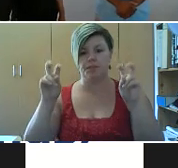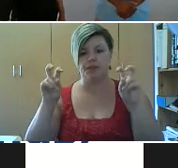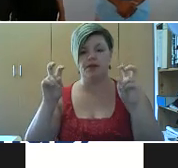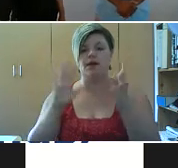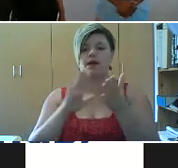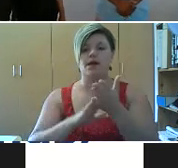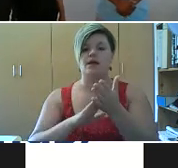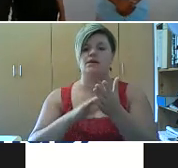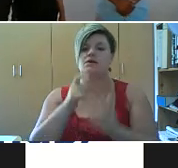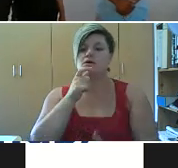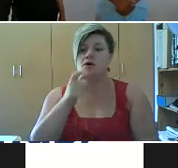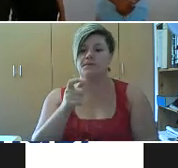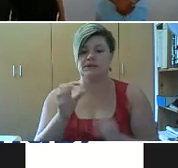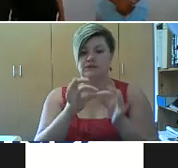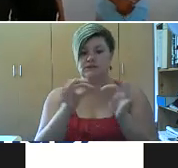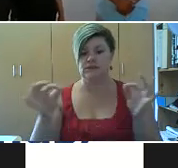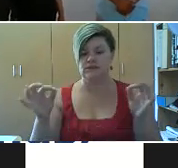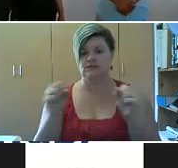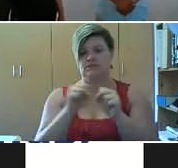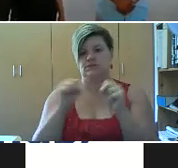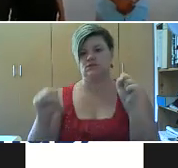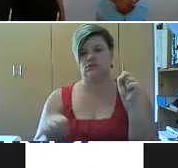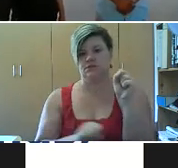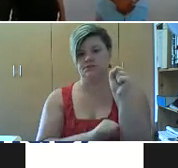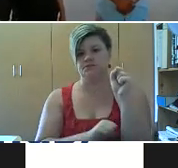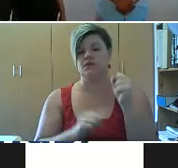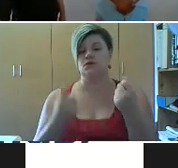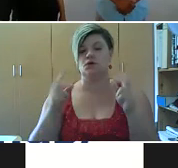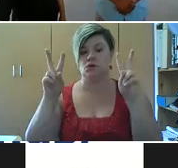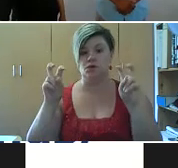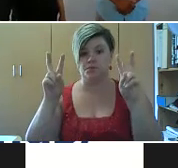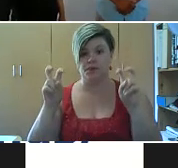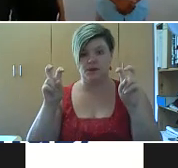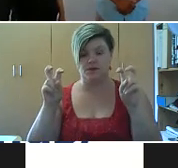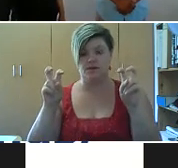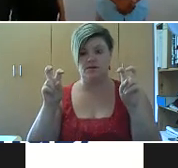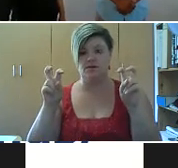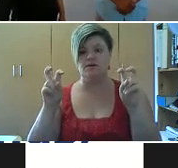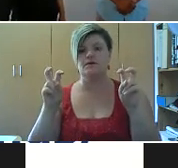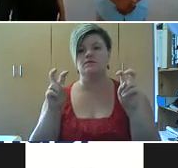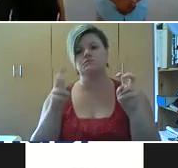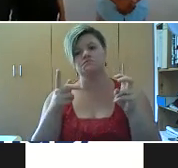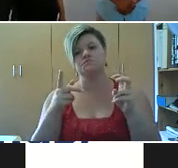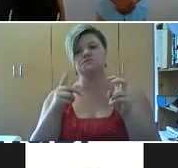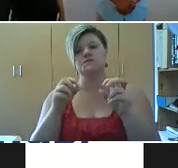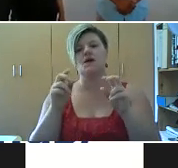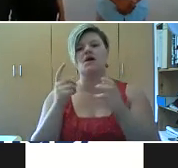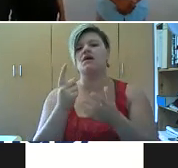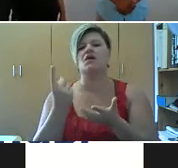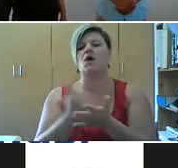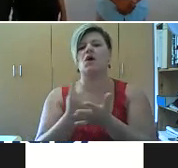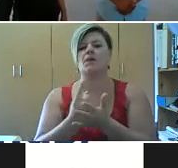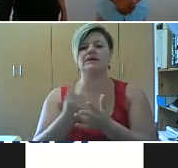comment sentence structure. So the topic, which tends to be the subject, but not always.